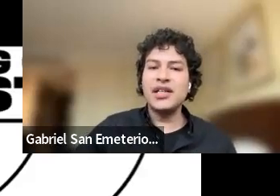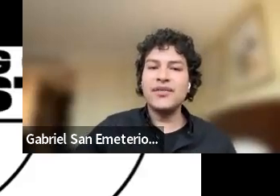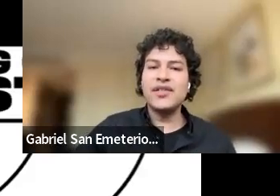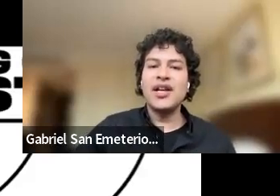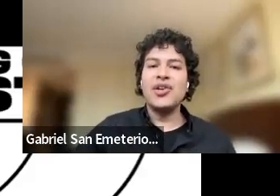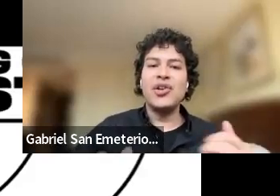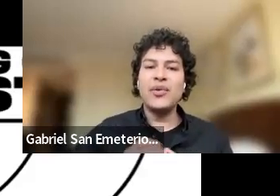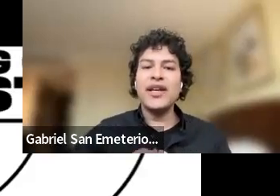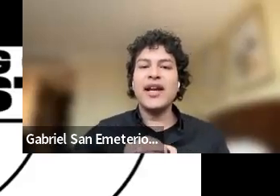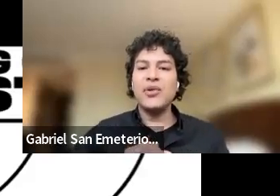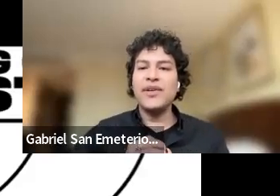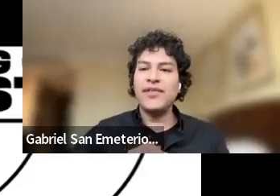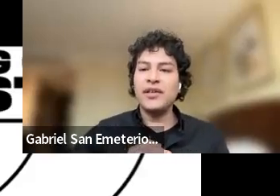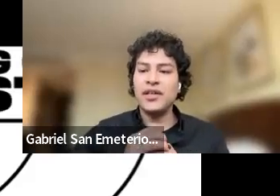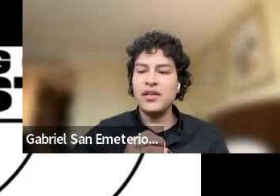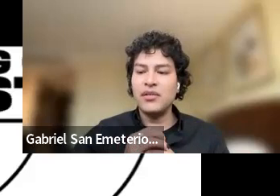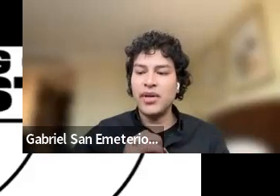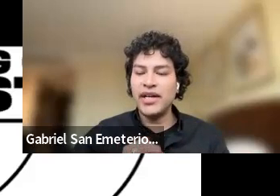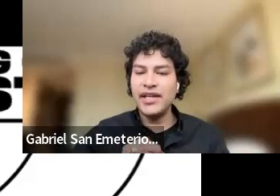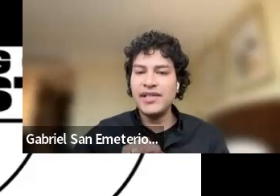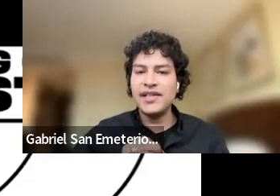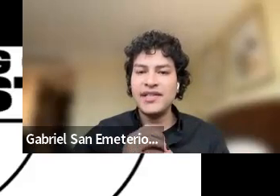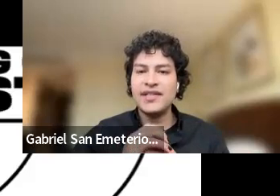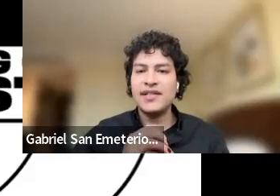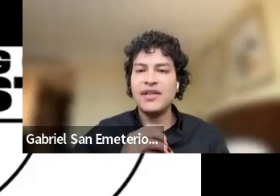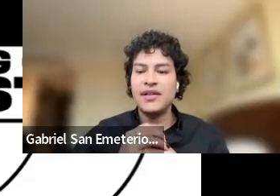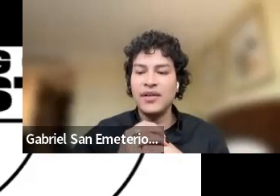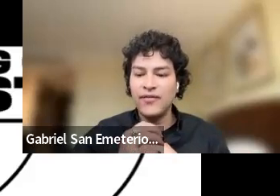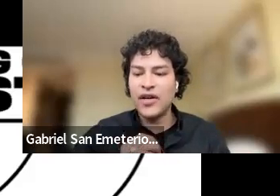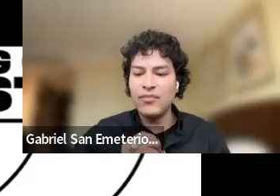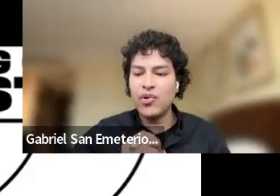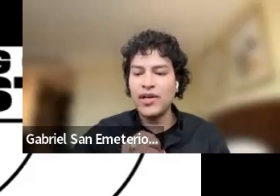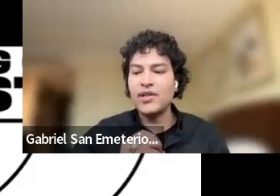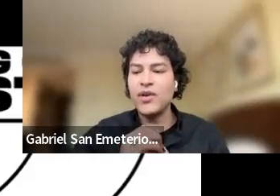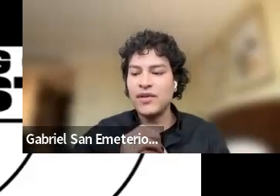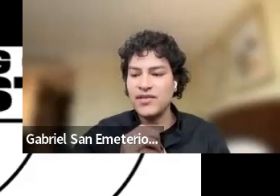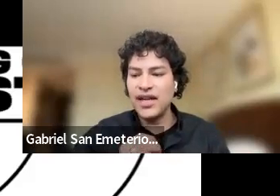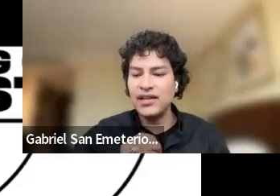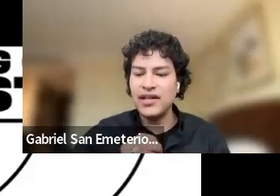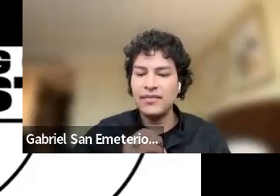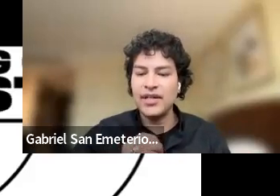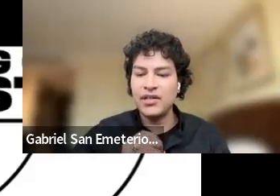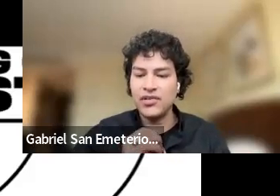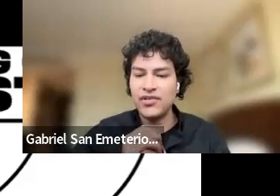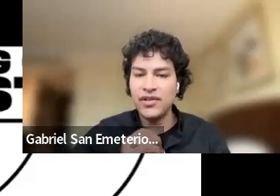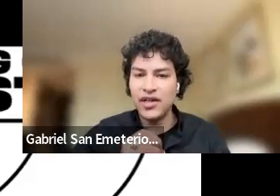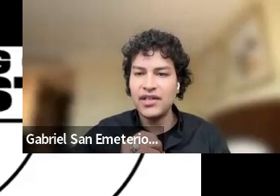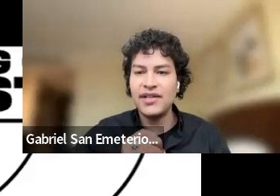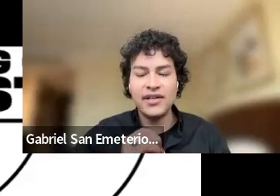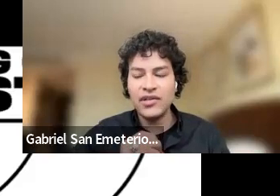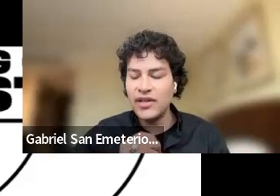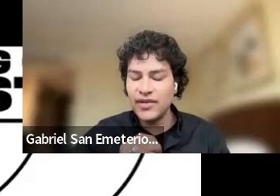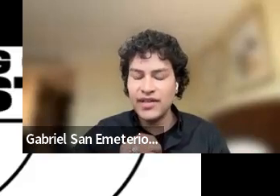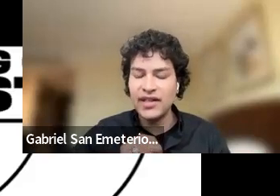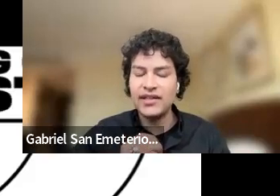trusting ourselves, knowing how we feel in our bodies is very important, whether it's validated by doctors or